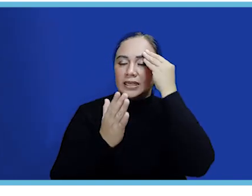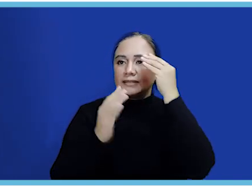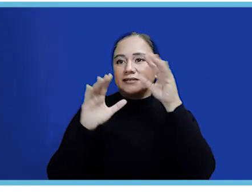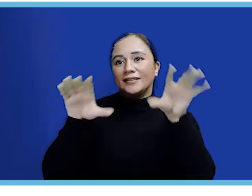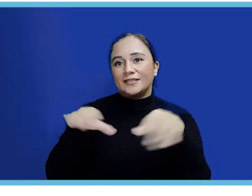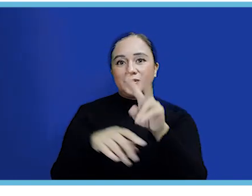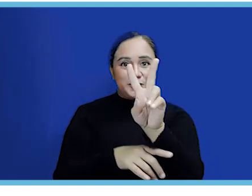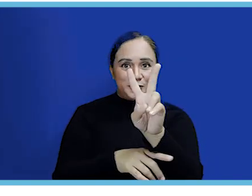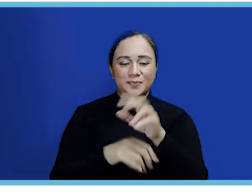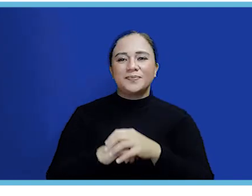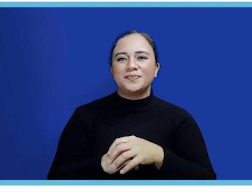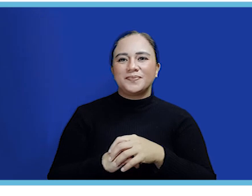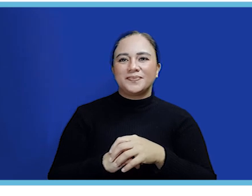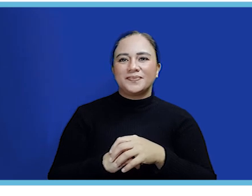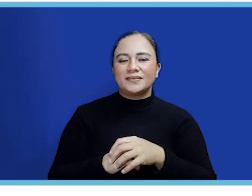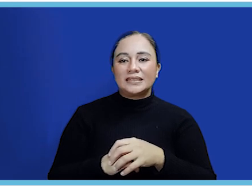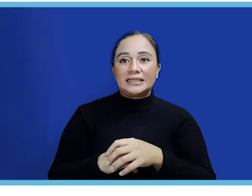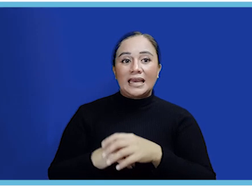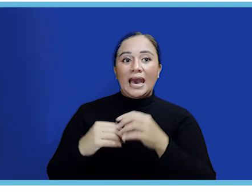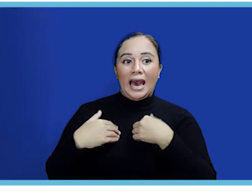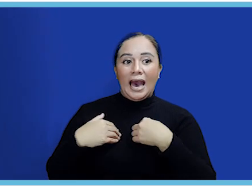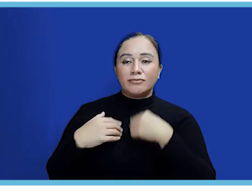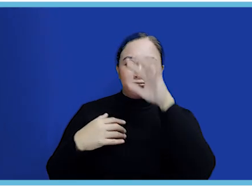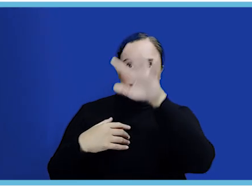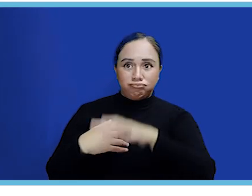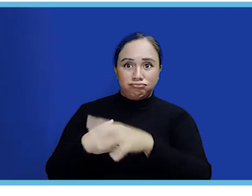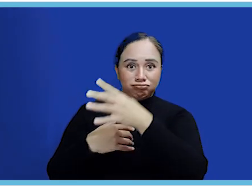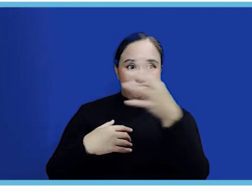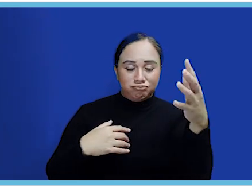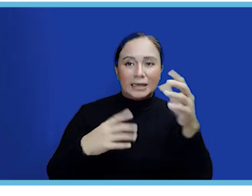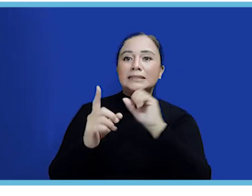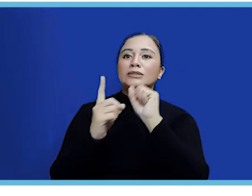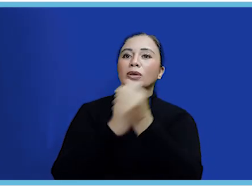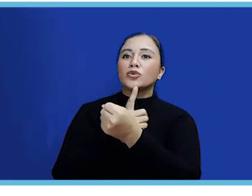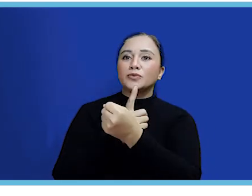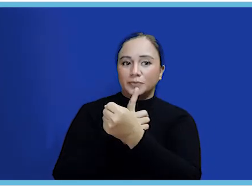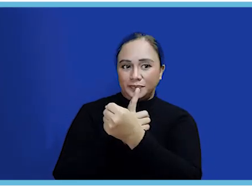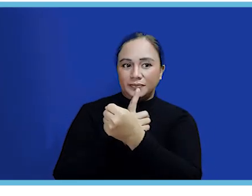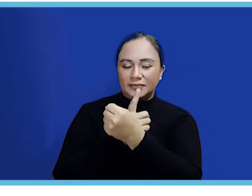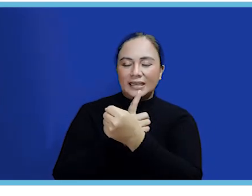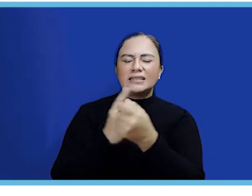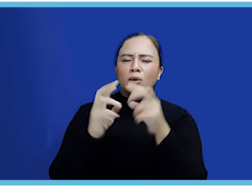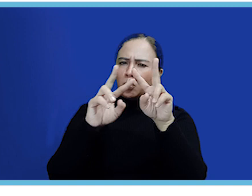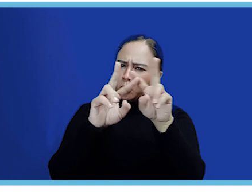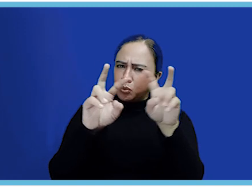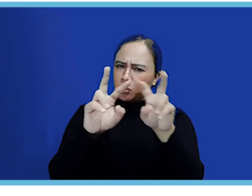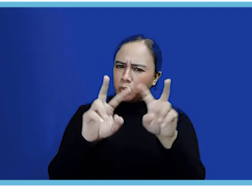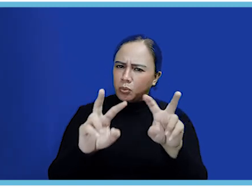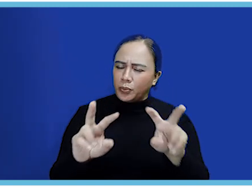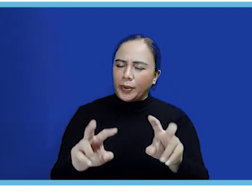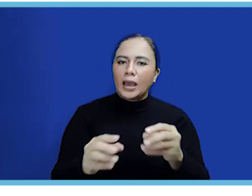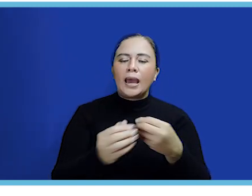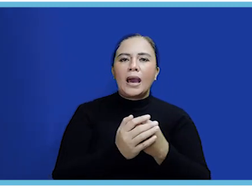Learning activity number 2. Here is a table containing 2 situations. Let us analyze